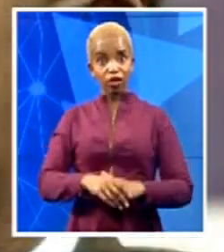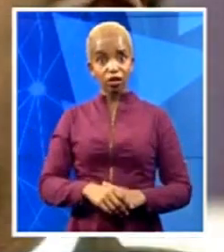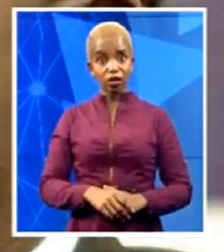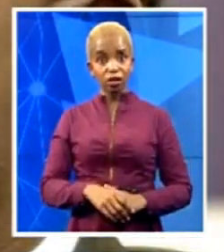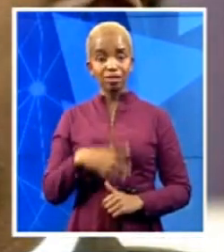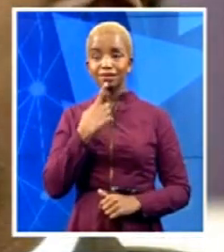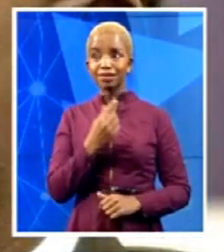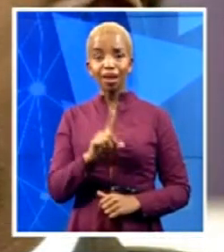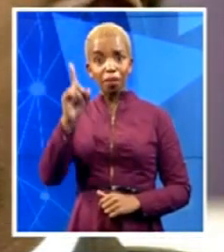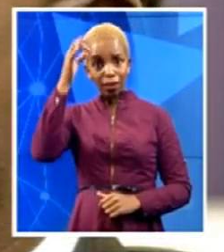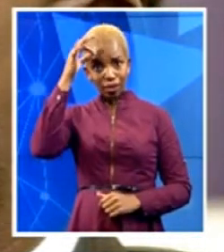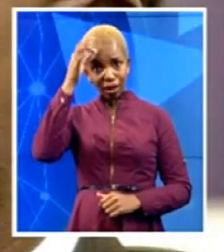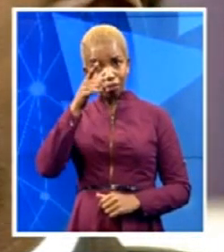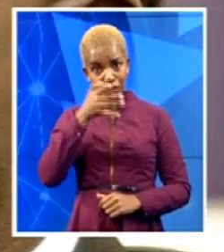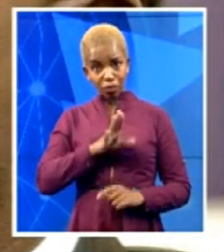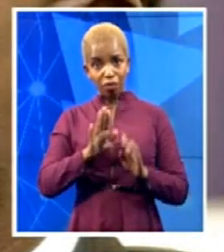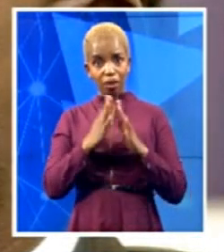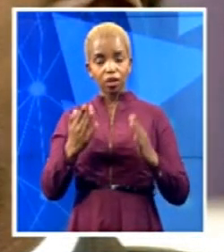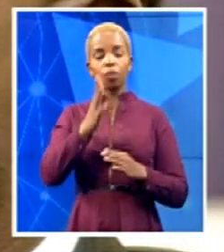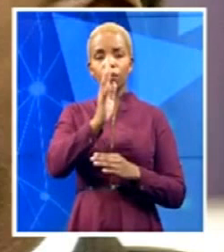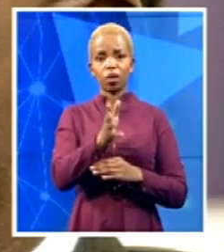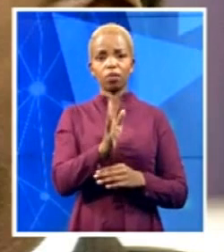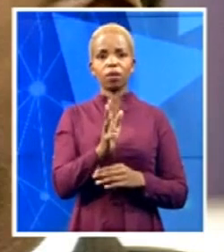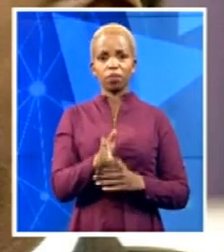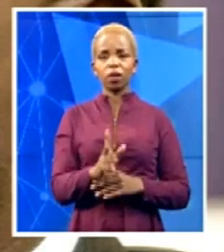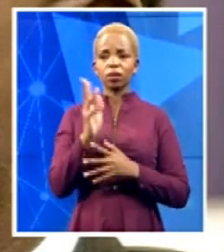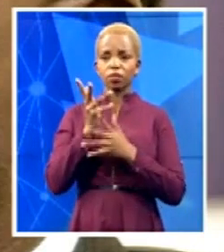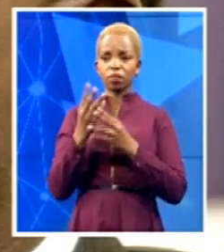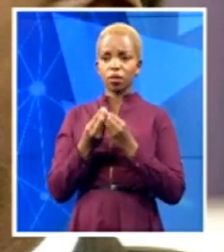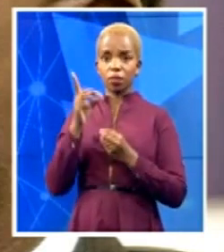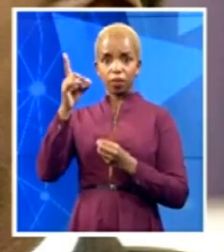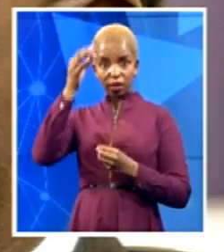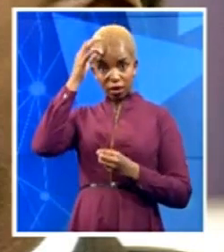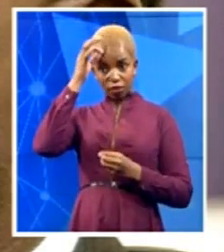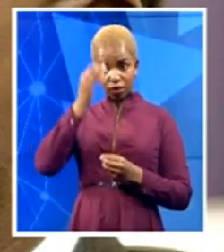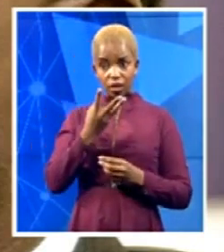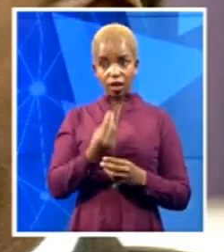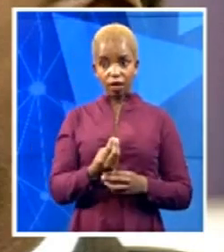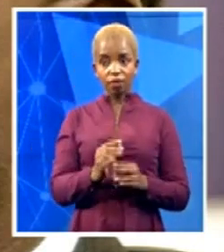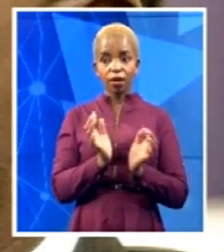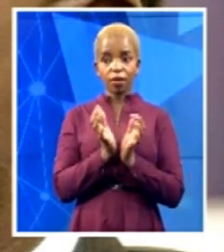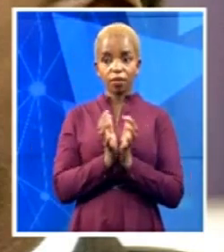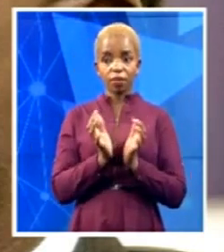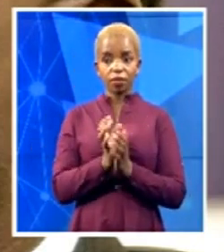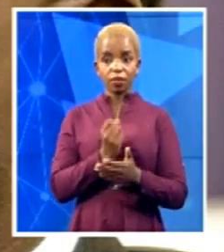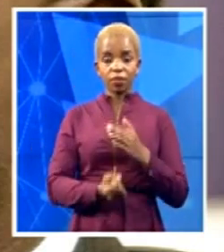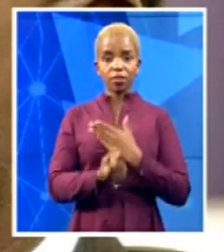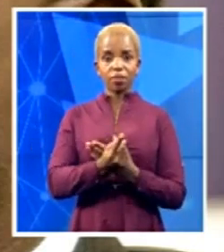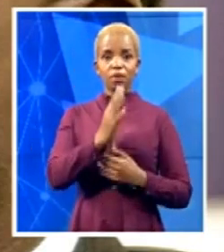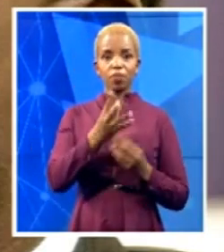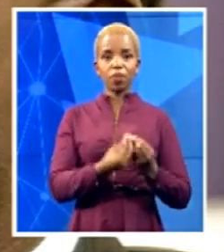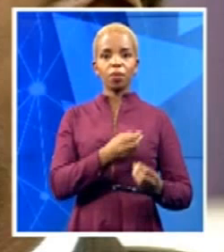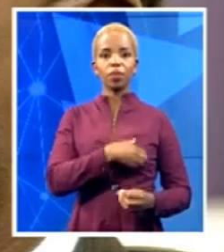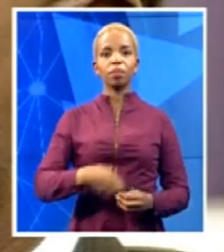next week. We've already sent them a document for them to respond. So we are going to be engaging the government with this. Okay. So